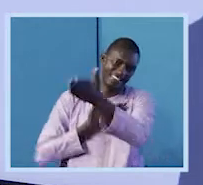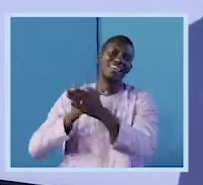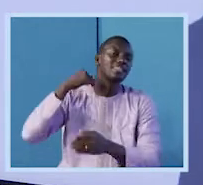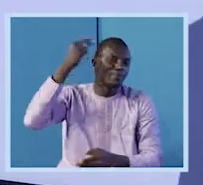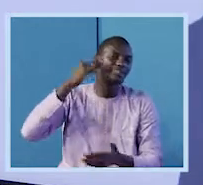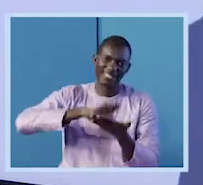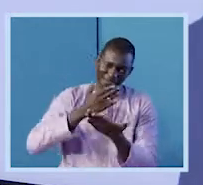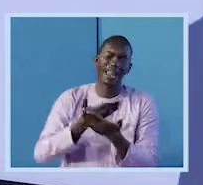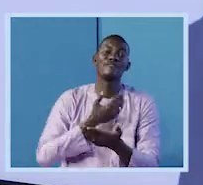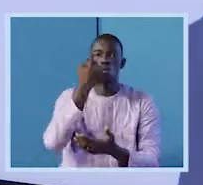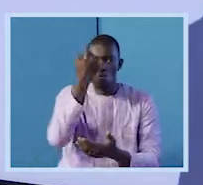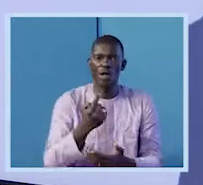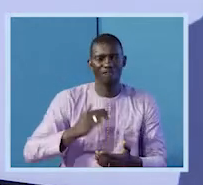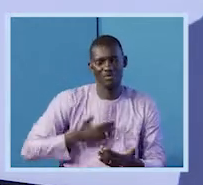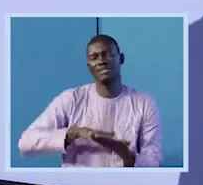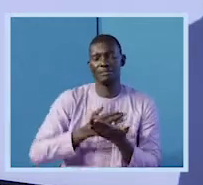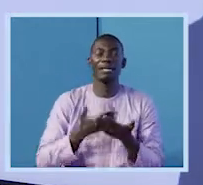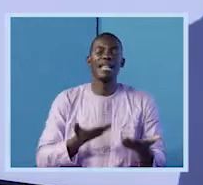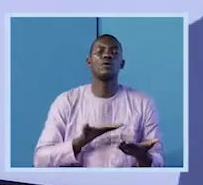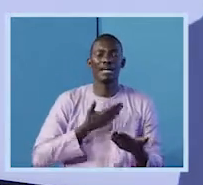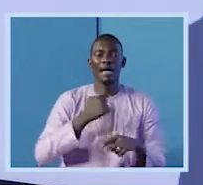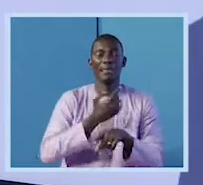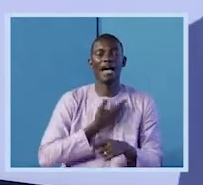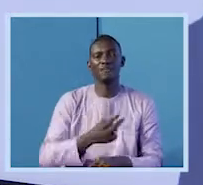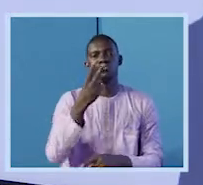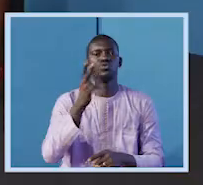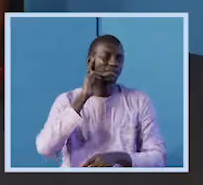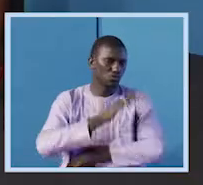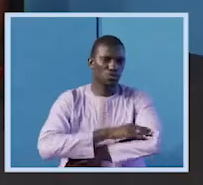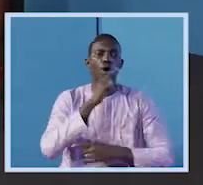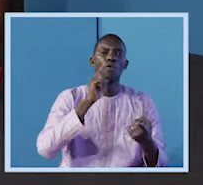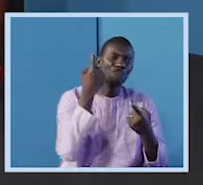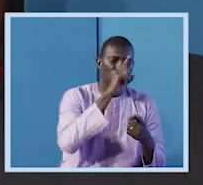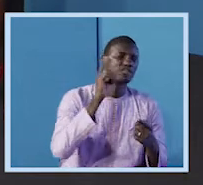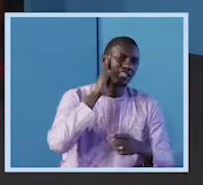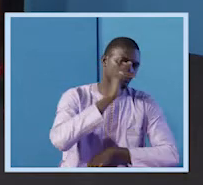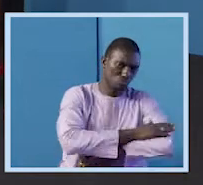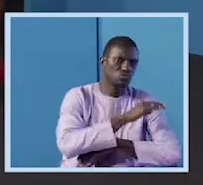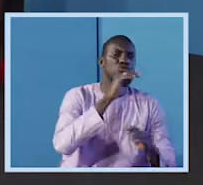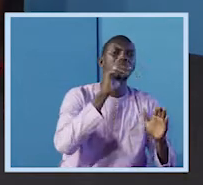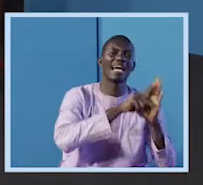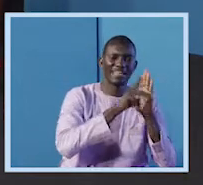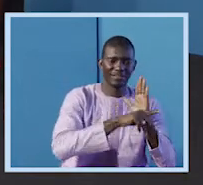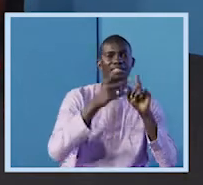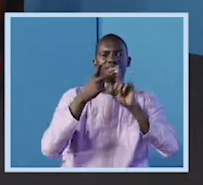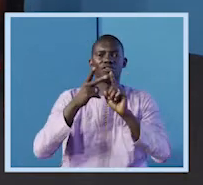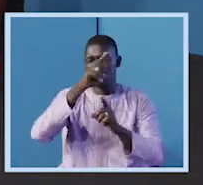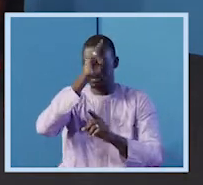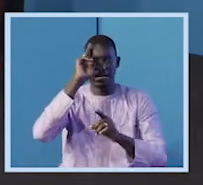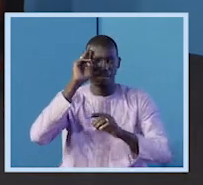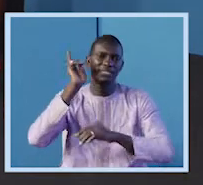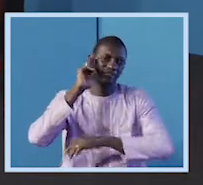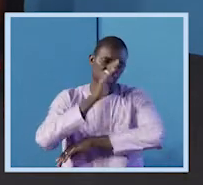area we have 2 deaf schools. We have one at St. John's here and the second one at Brikama. So I think it's sad that we have only 1